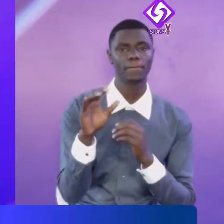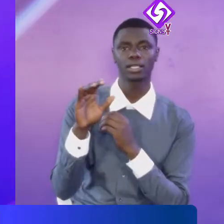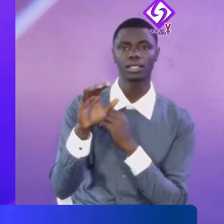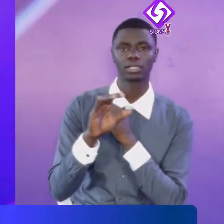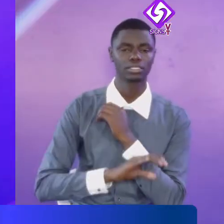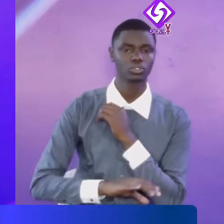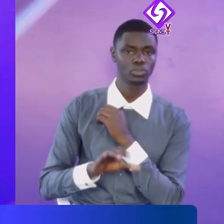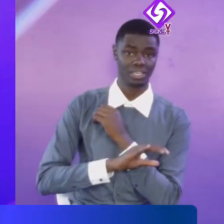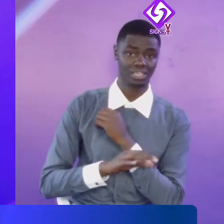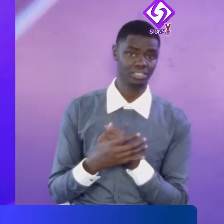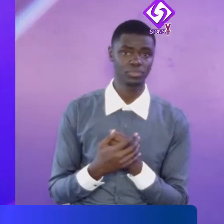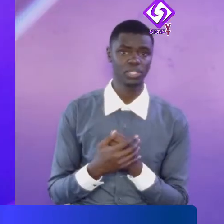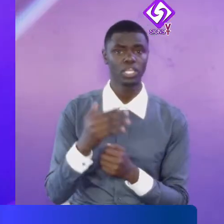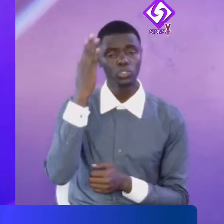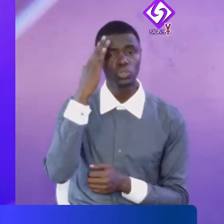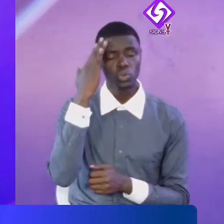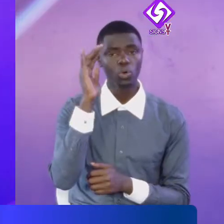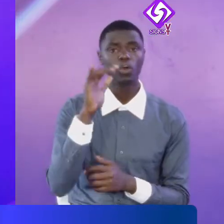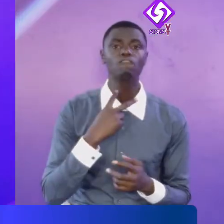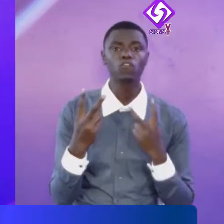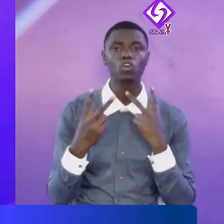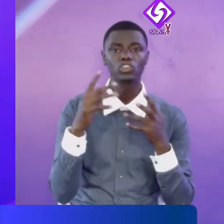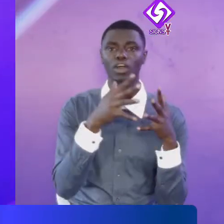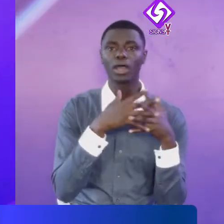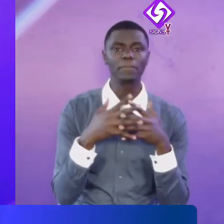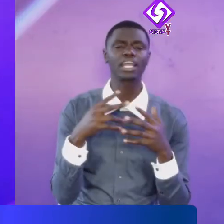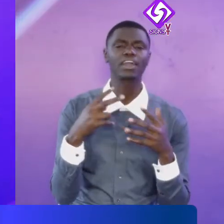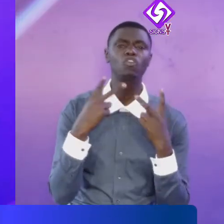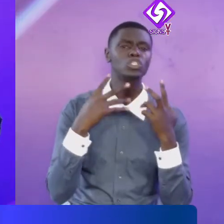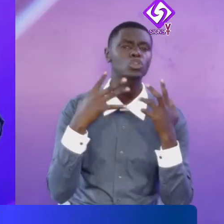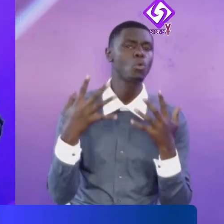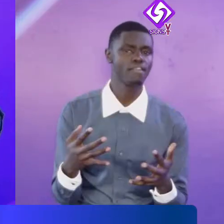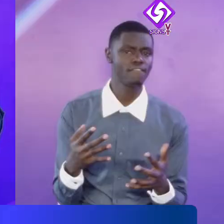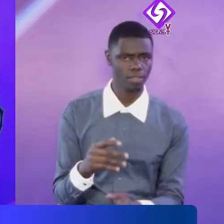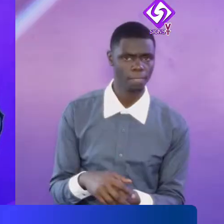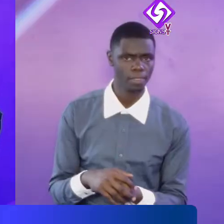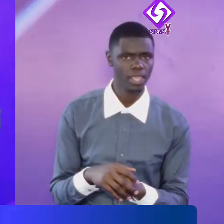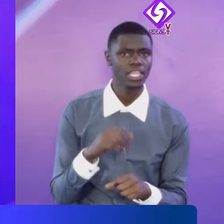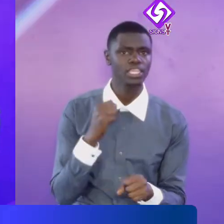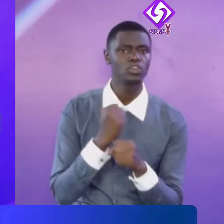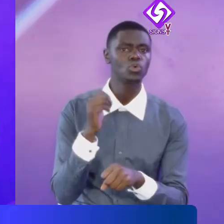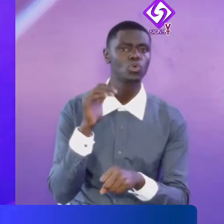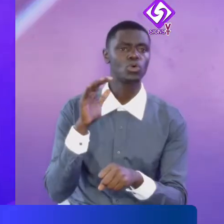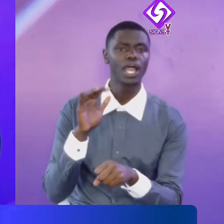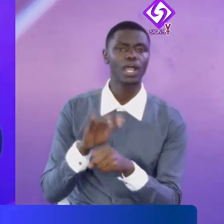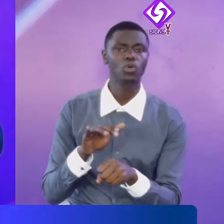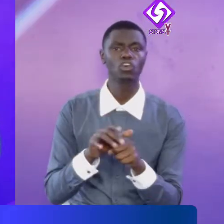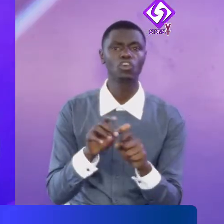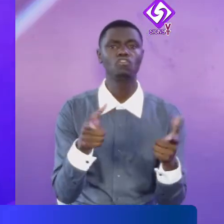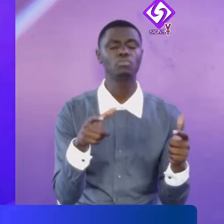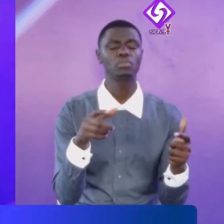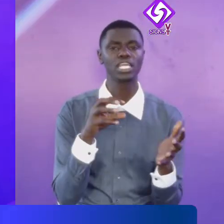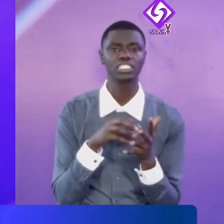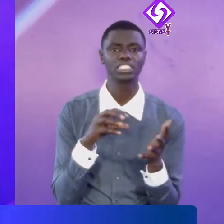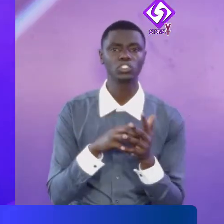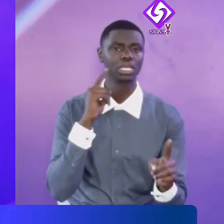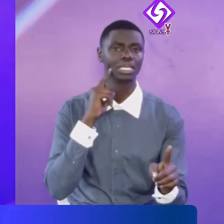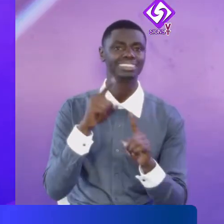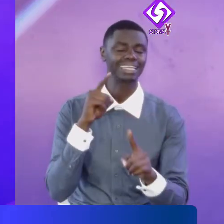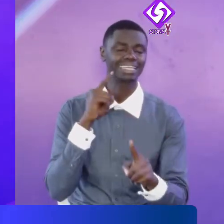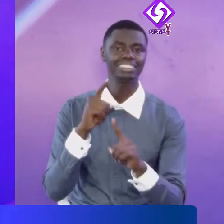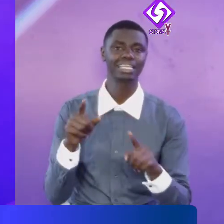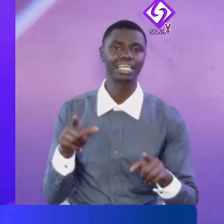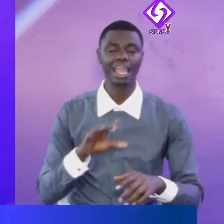popular Voice America was? Americans do a lot of media station targeting Africans living there,